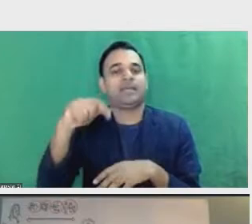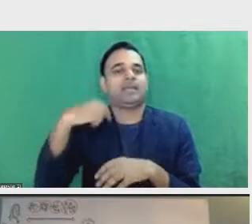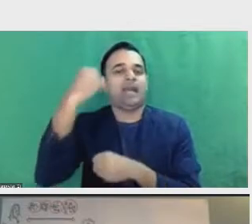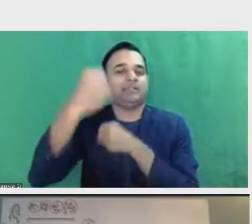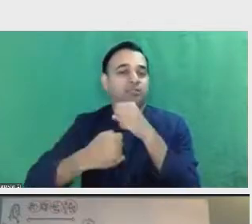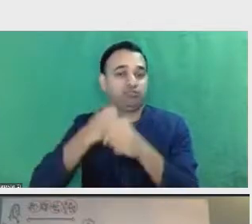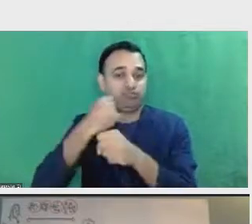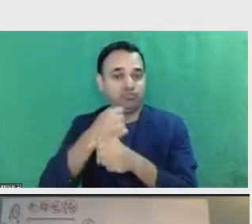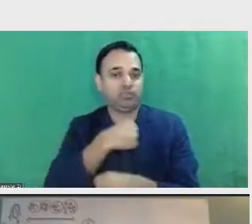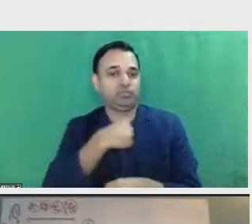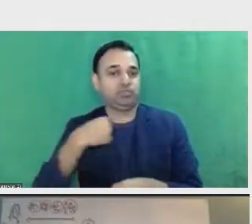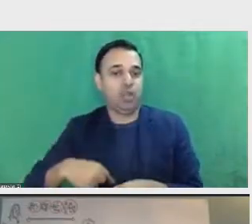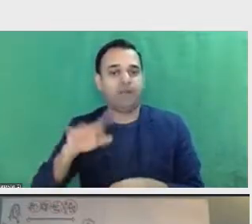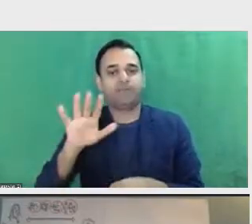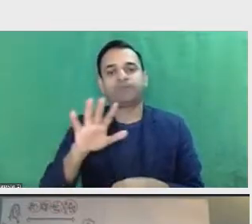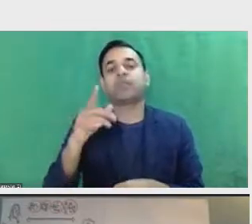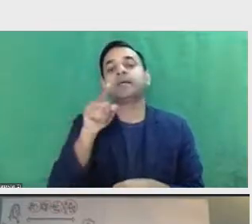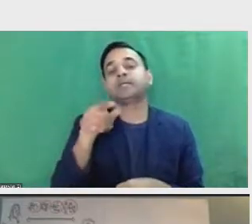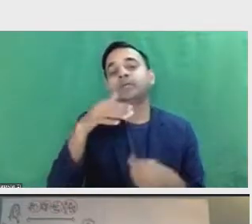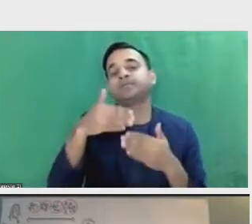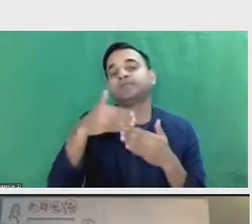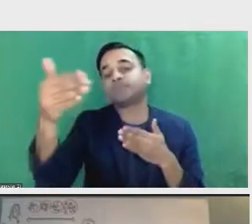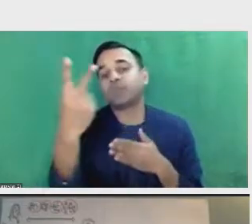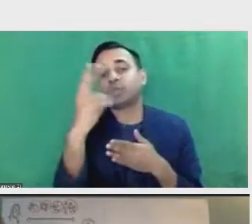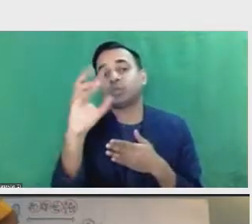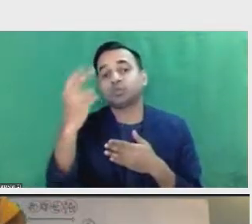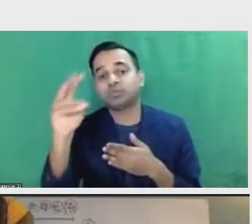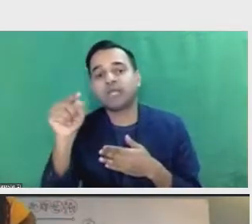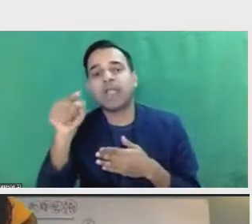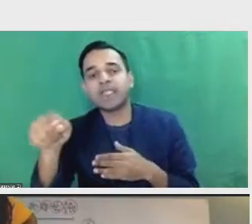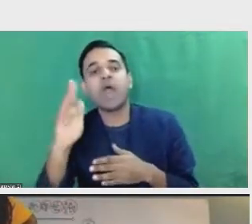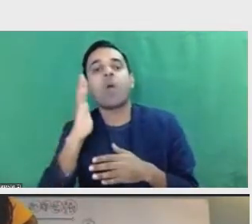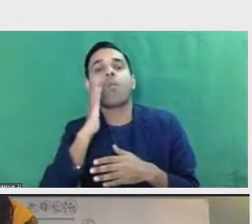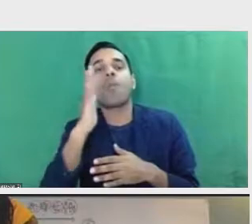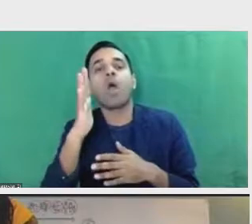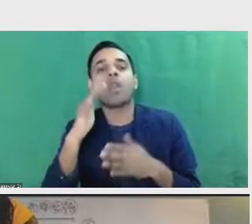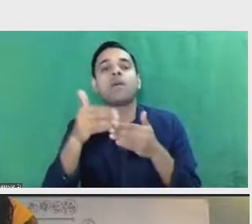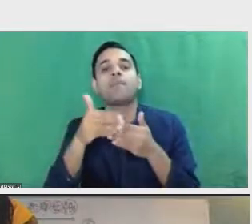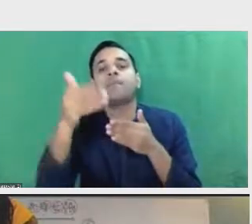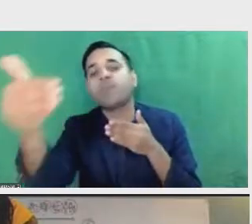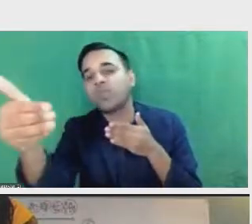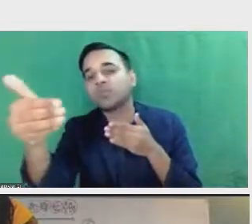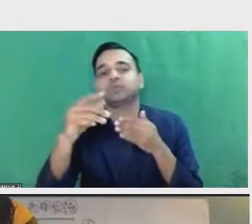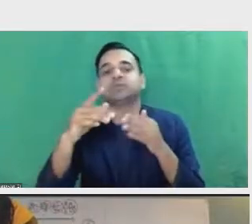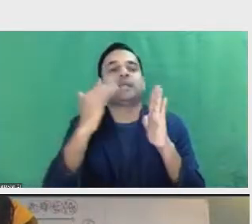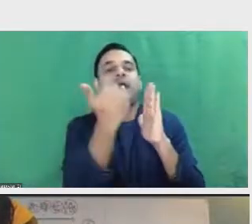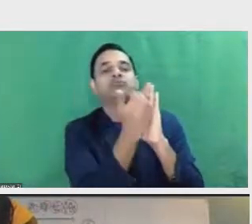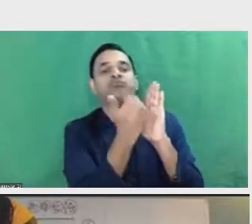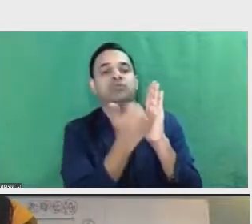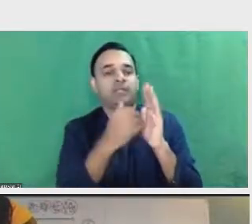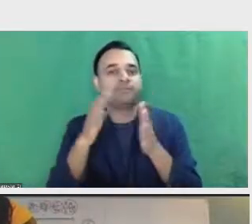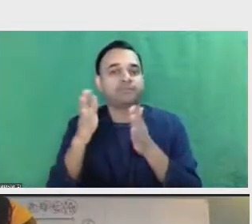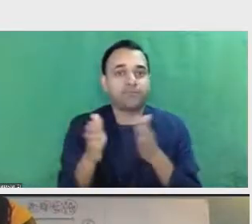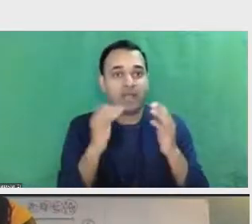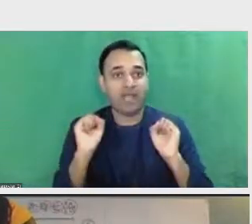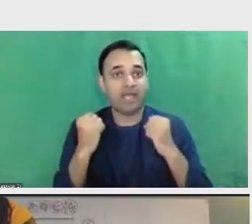Action. Proposing gender equality and the role of women as an overarching principle requires considerations of how these